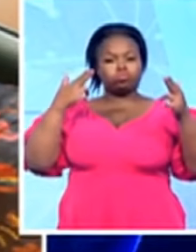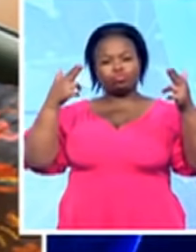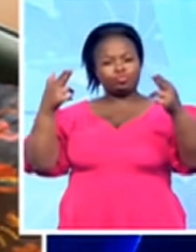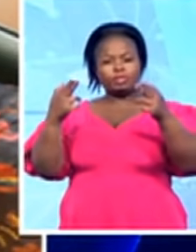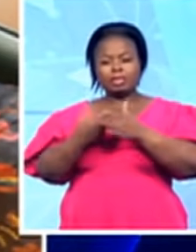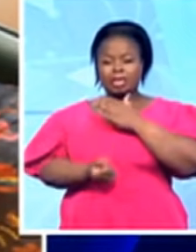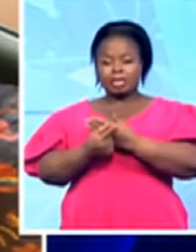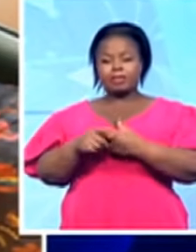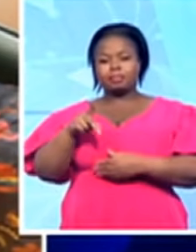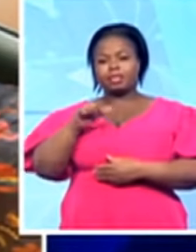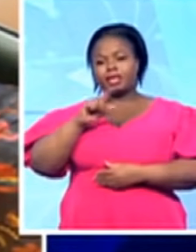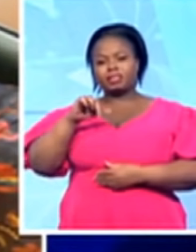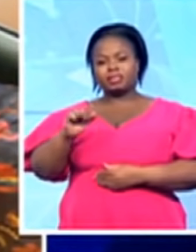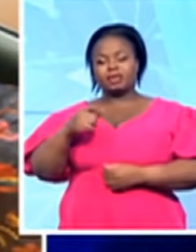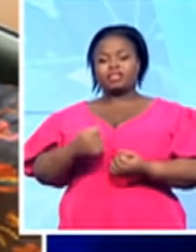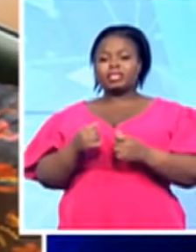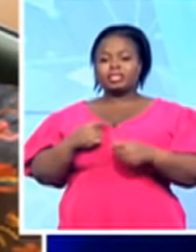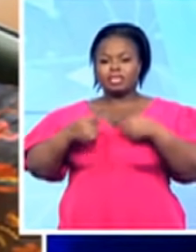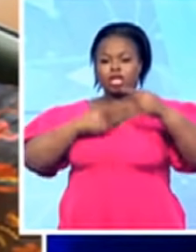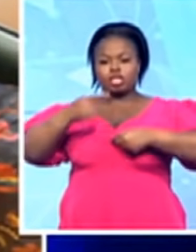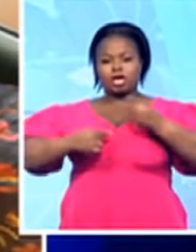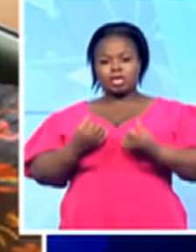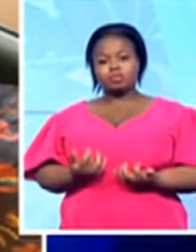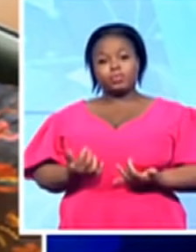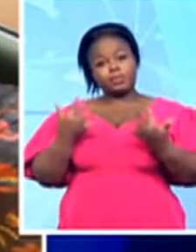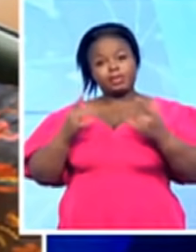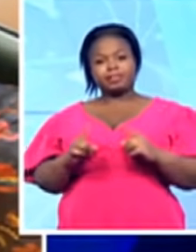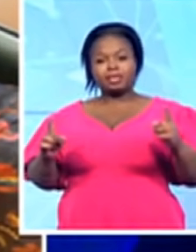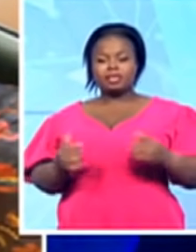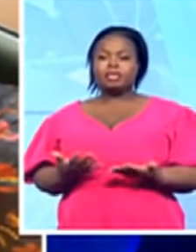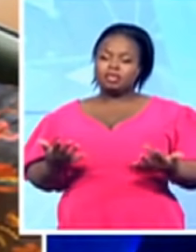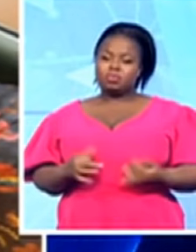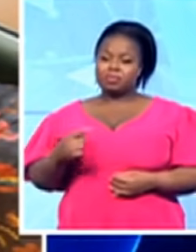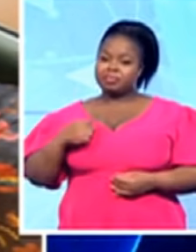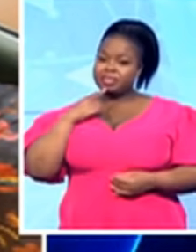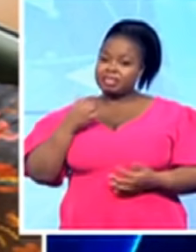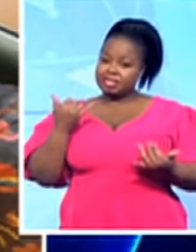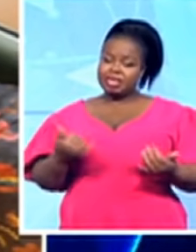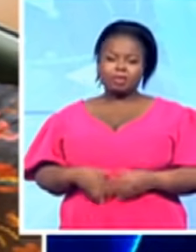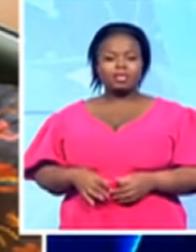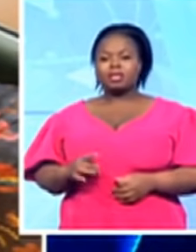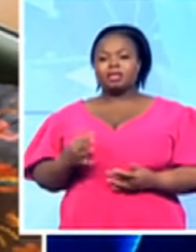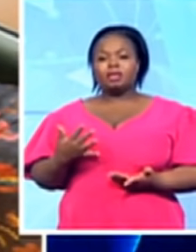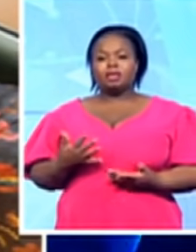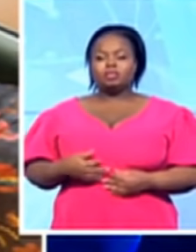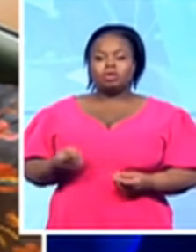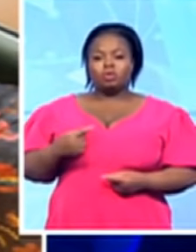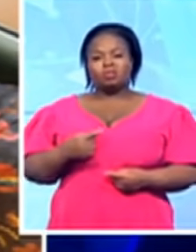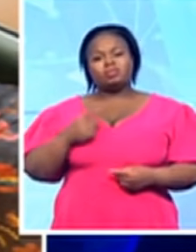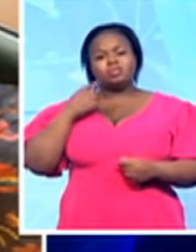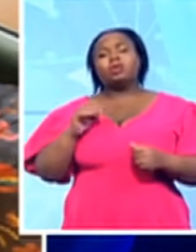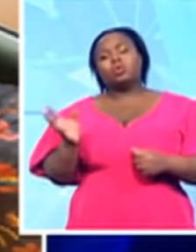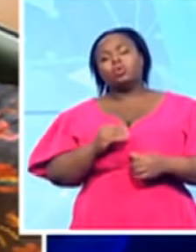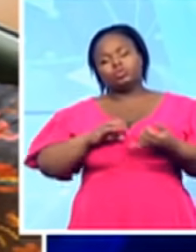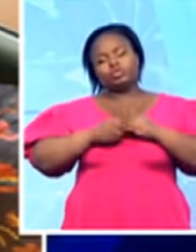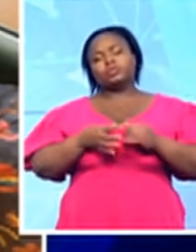burning. But fortunately, as our statement said, law enforcement were on the scene trying their utmost best to get everything under control as quickly